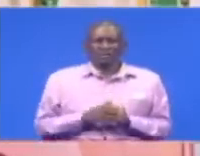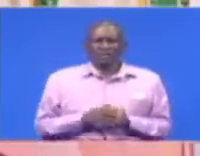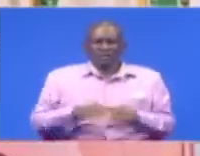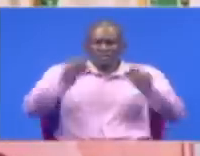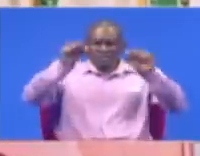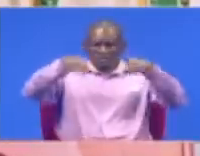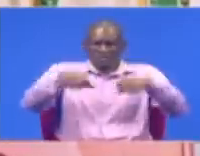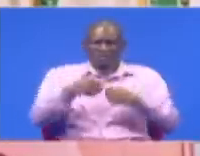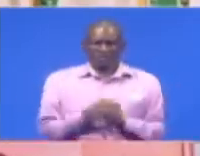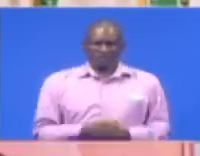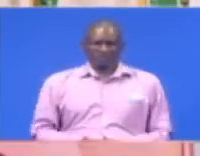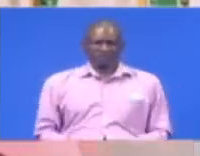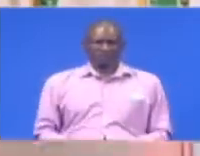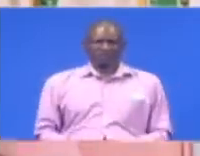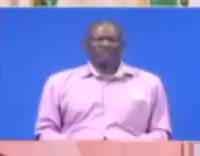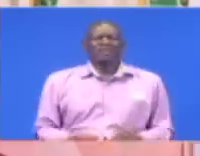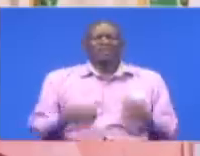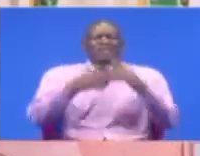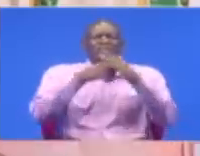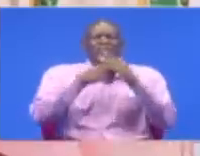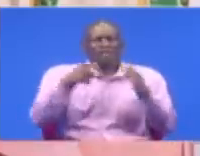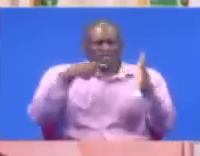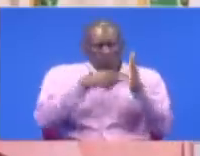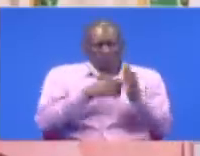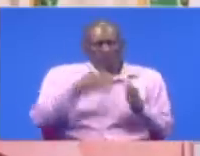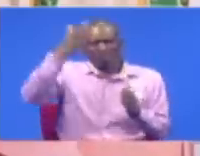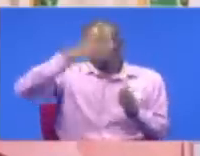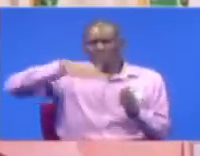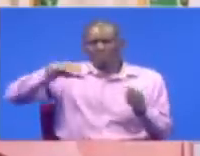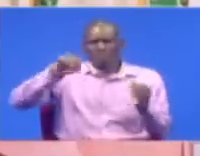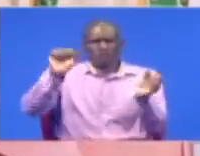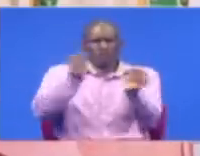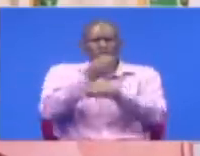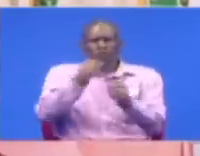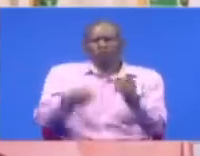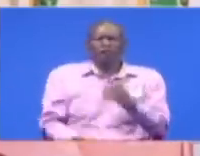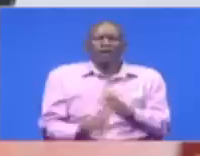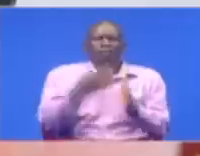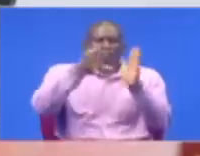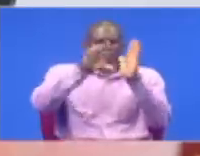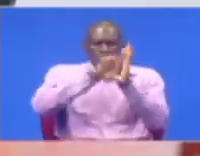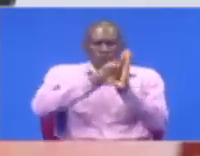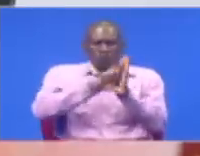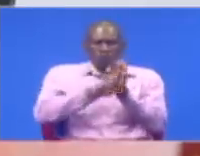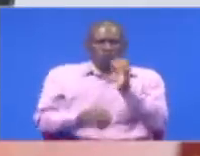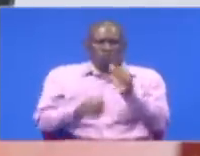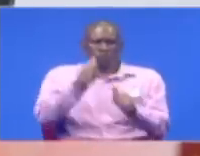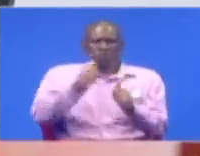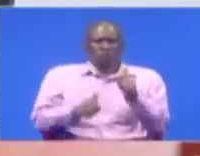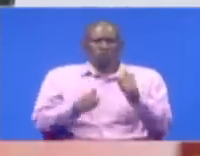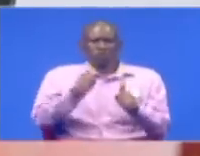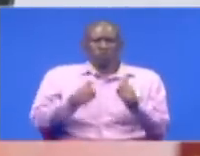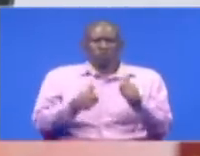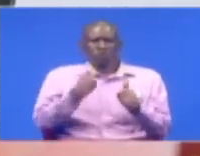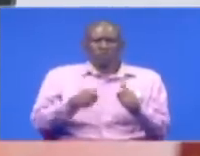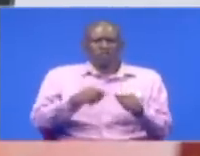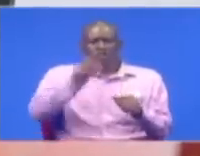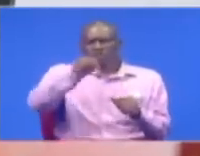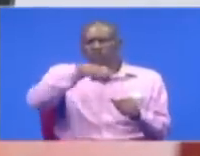Yes, the beginning point is Parliament cannot pass a law which is